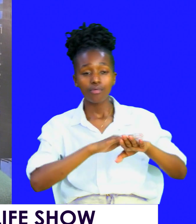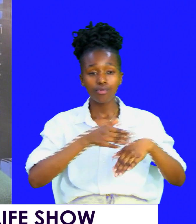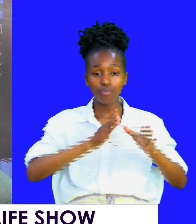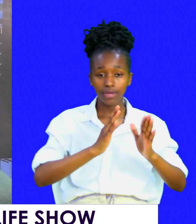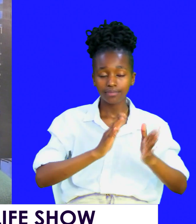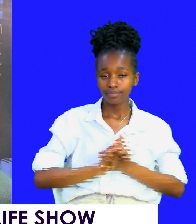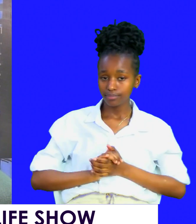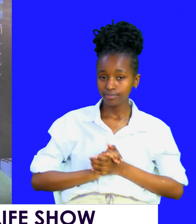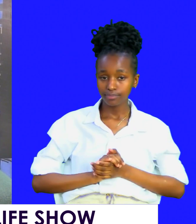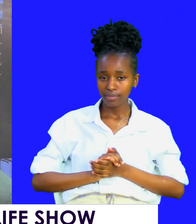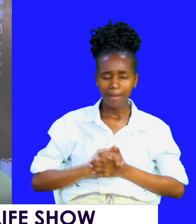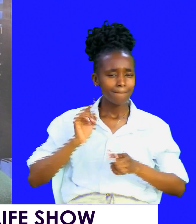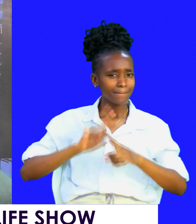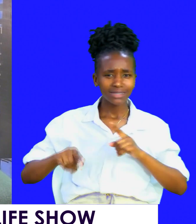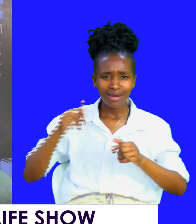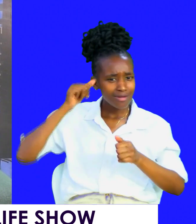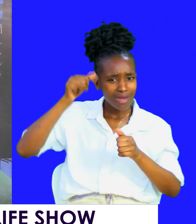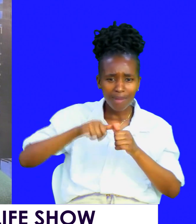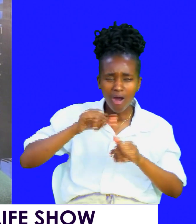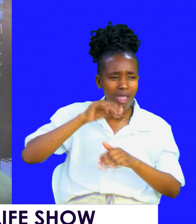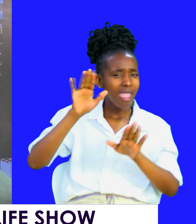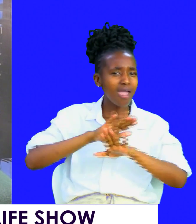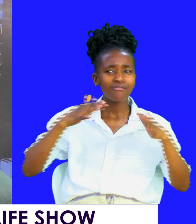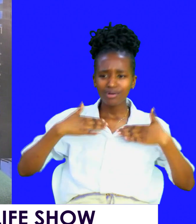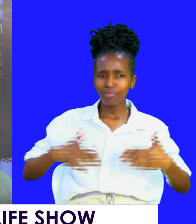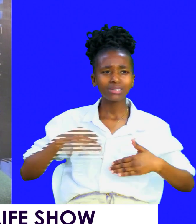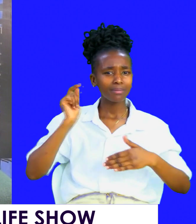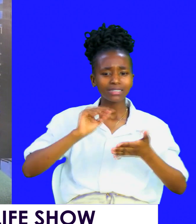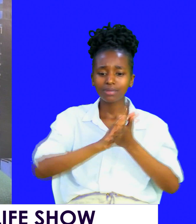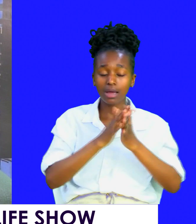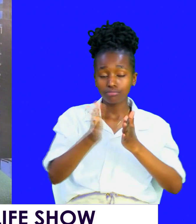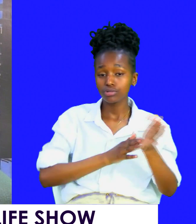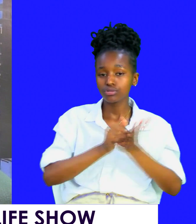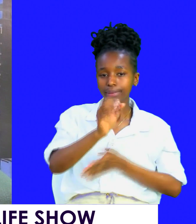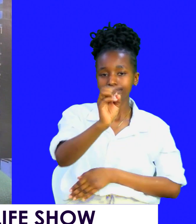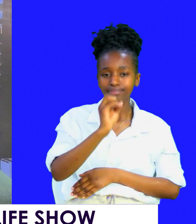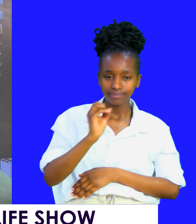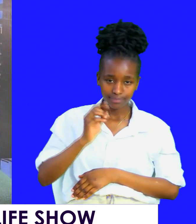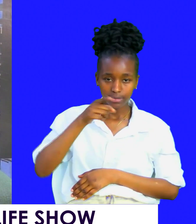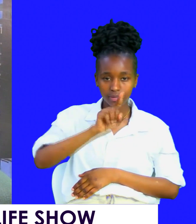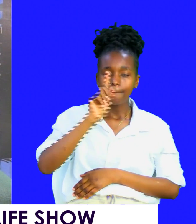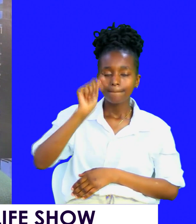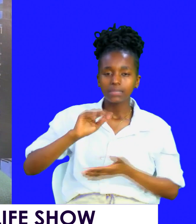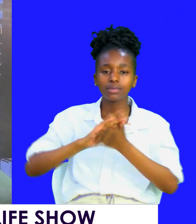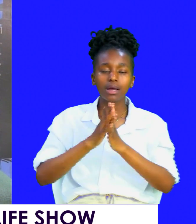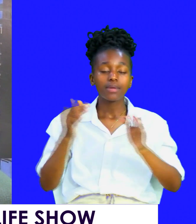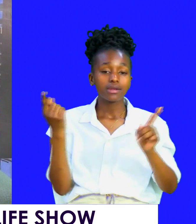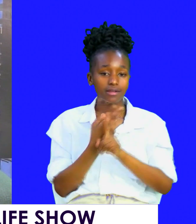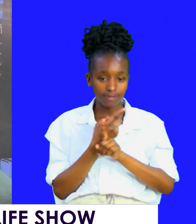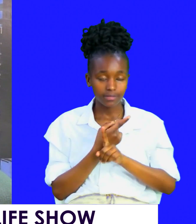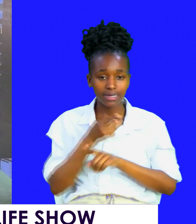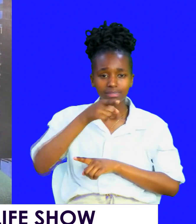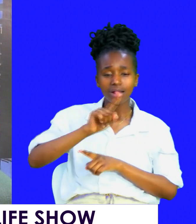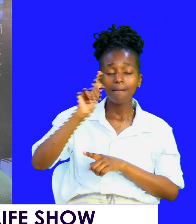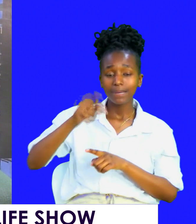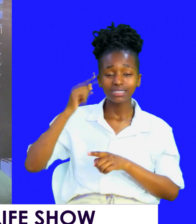on, not all of us are meant for distraction. You are supposed to be different. You are supposed to